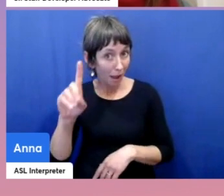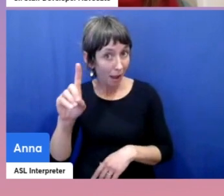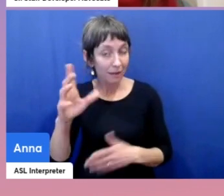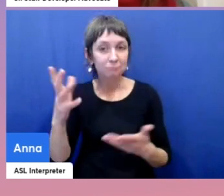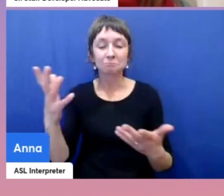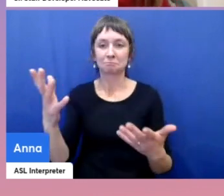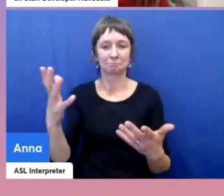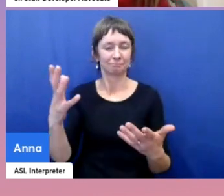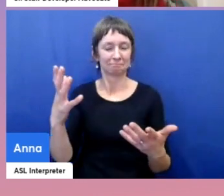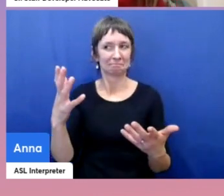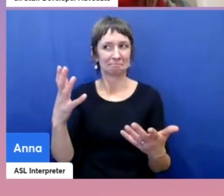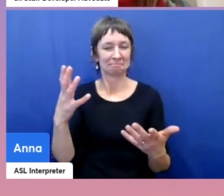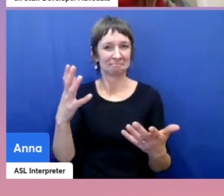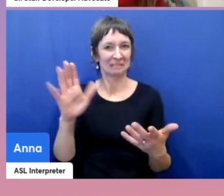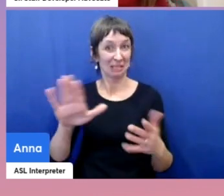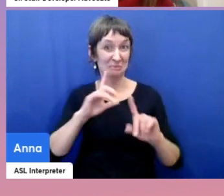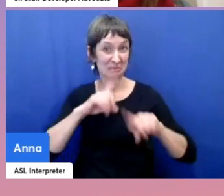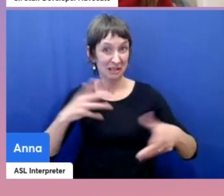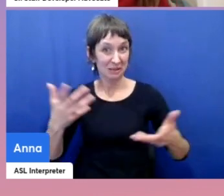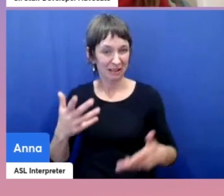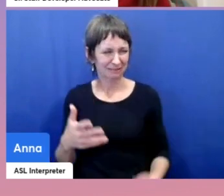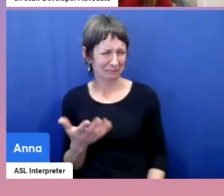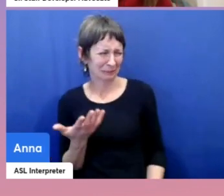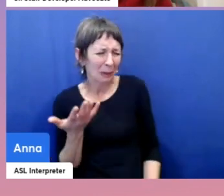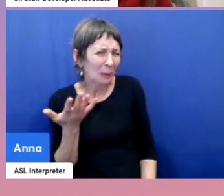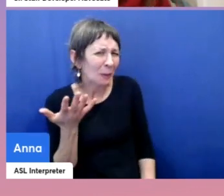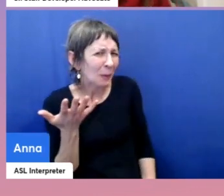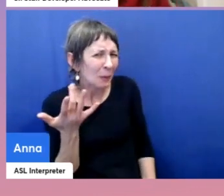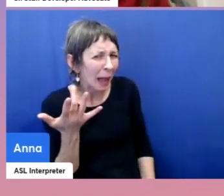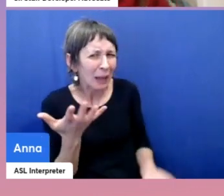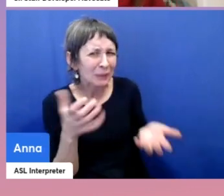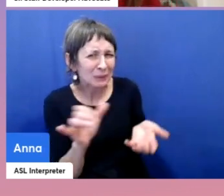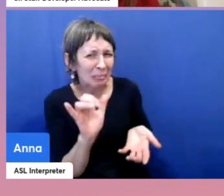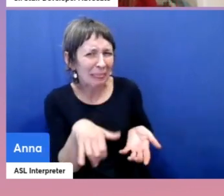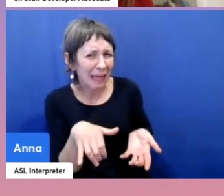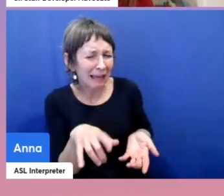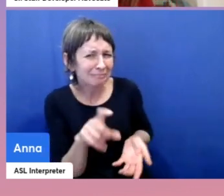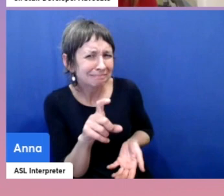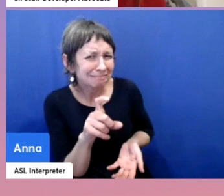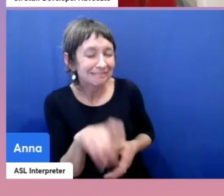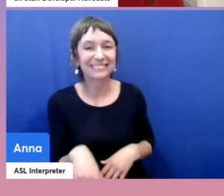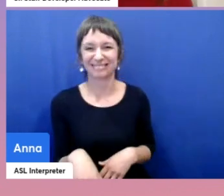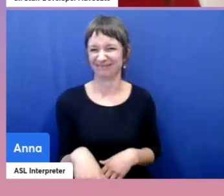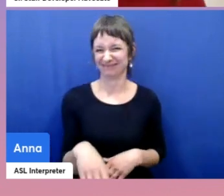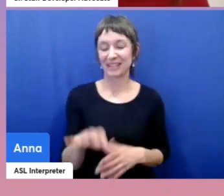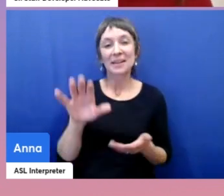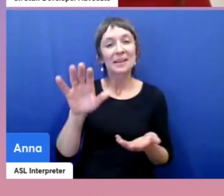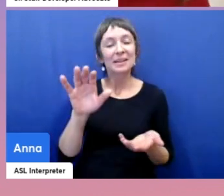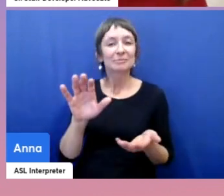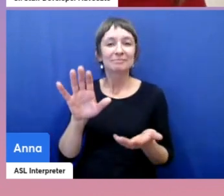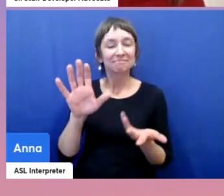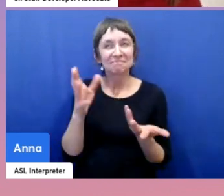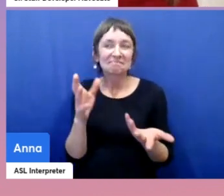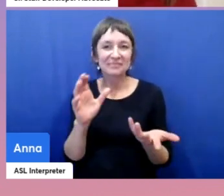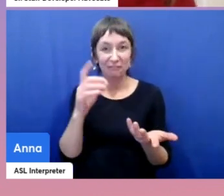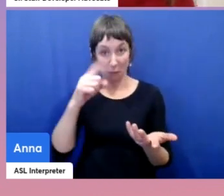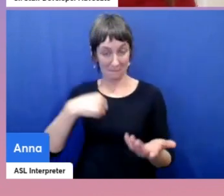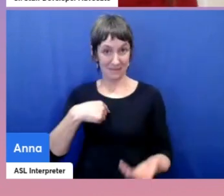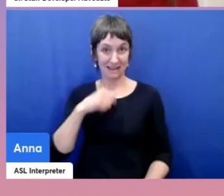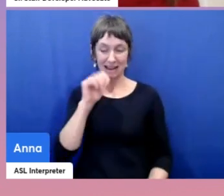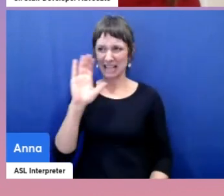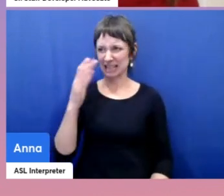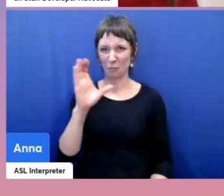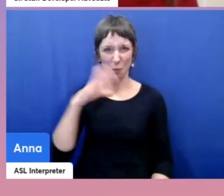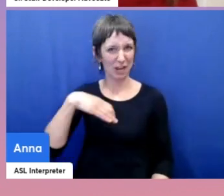with a lot of, so why exactly do you want to do this? But of course, that didn't seem to me to be weird